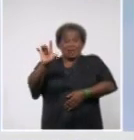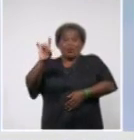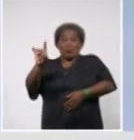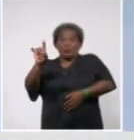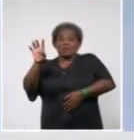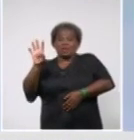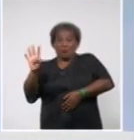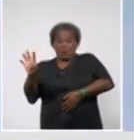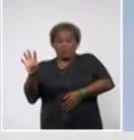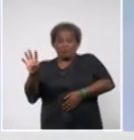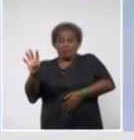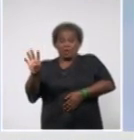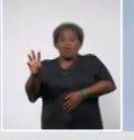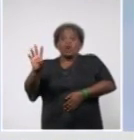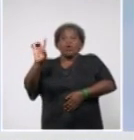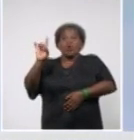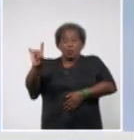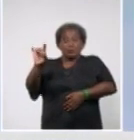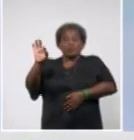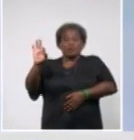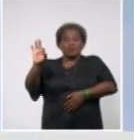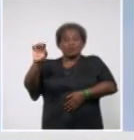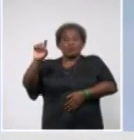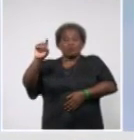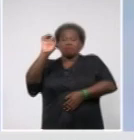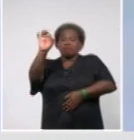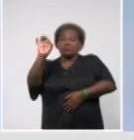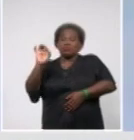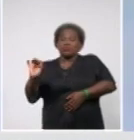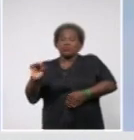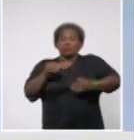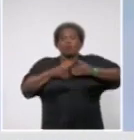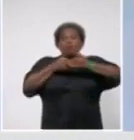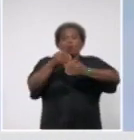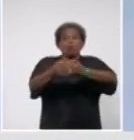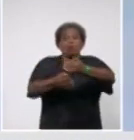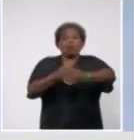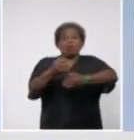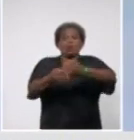594, or 98%, are clinically stable.